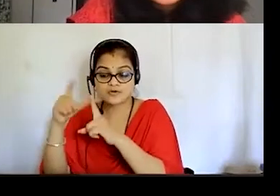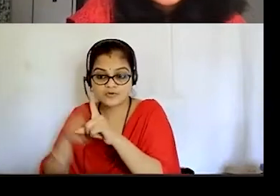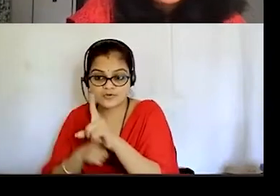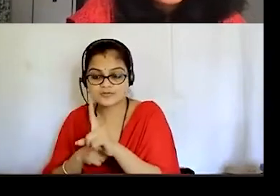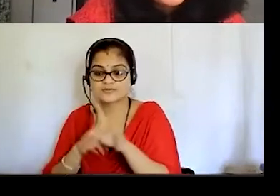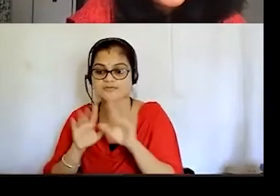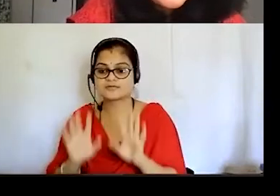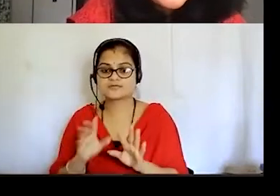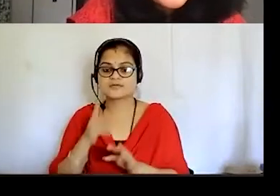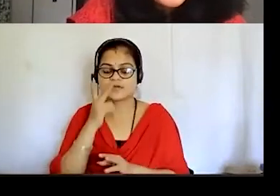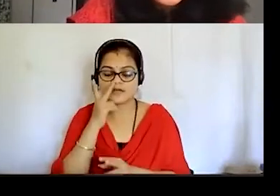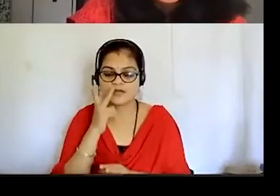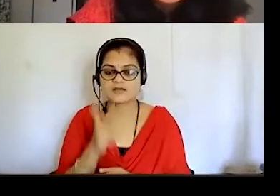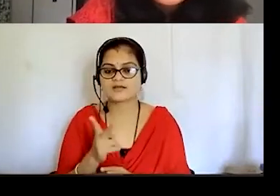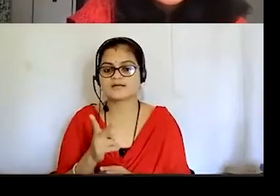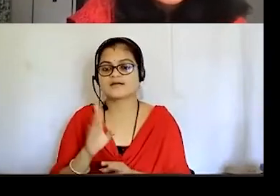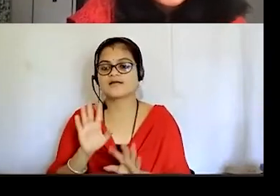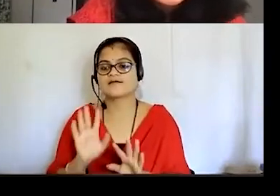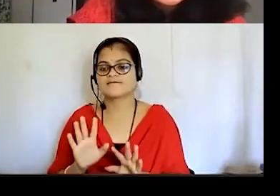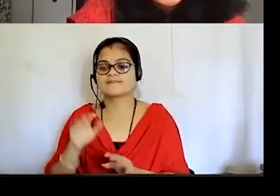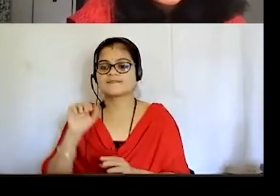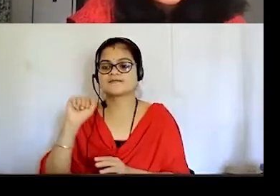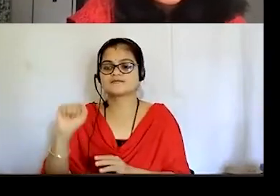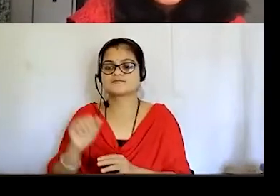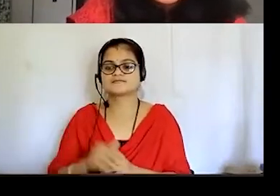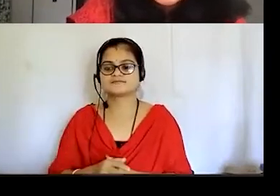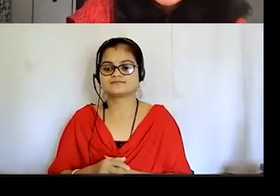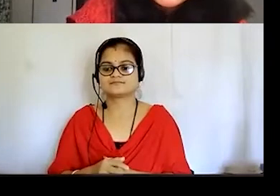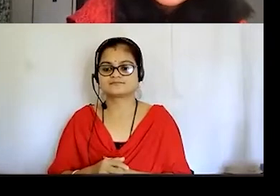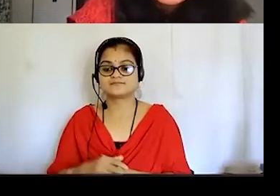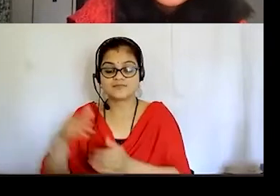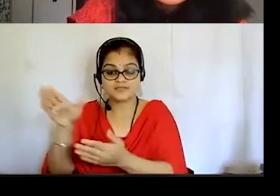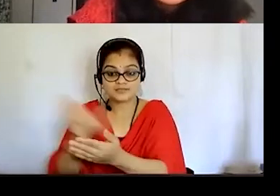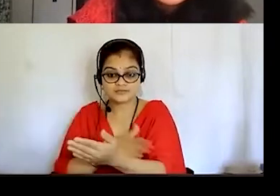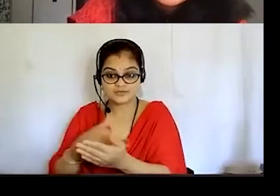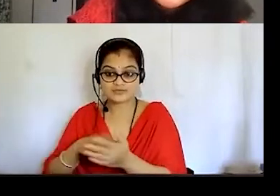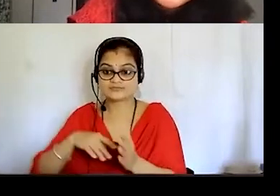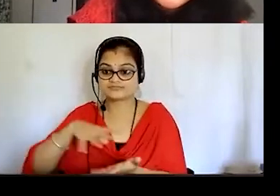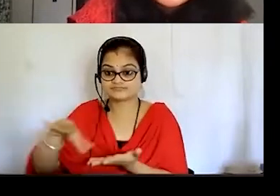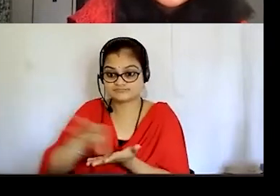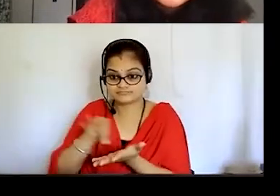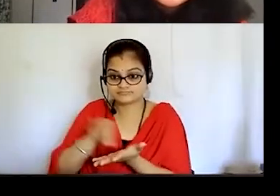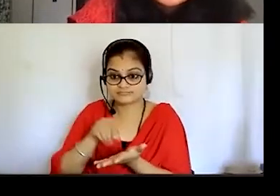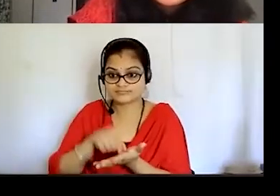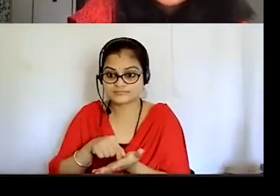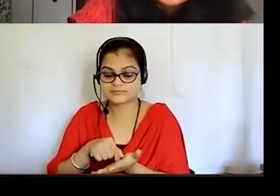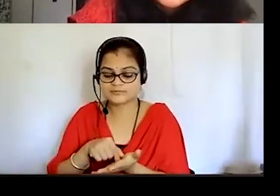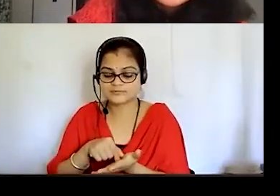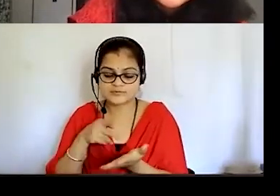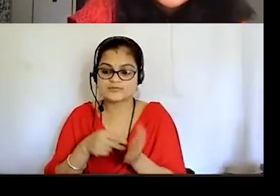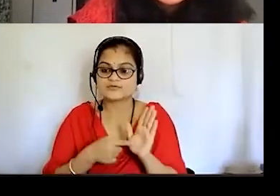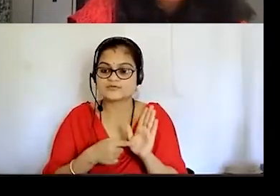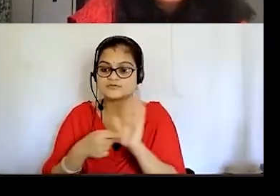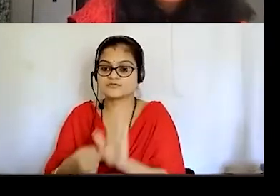Me Only with Thine Eyes and Ol Lang Syne. These songs were recorded in his travel diaries, and he referred to